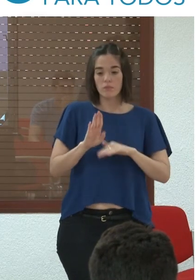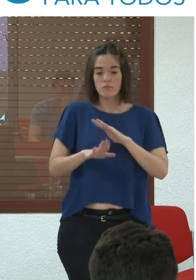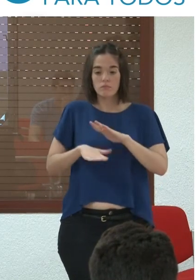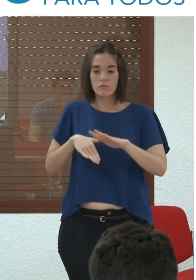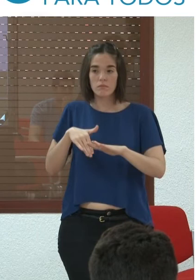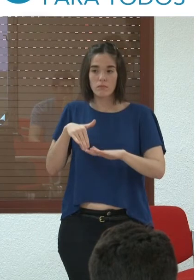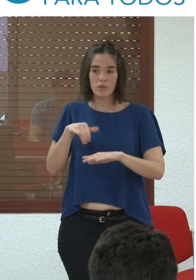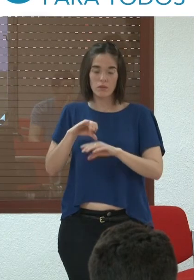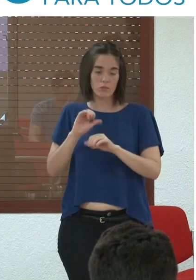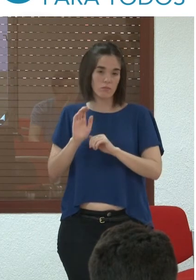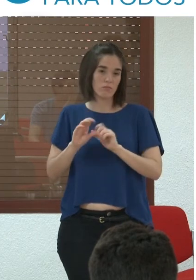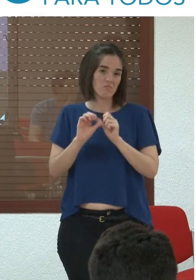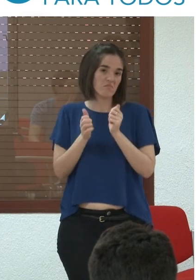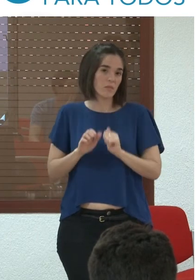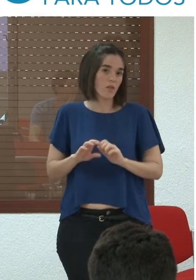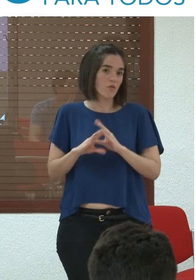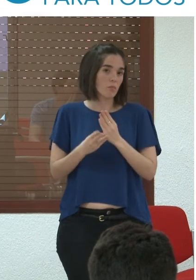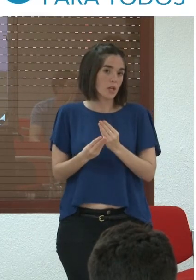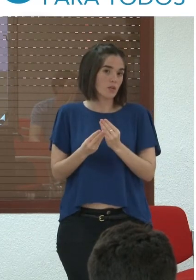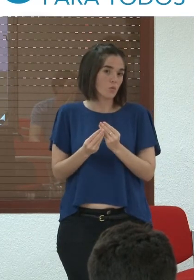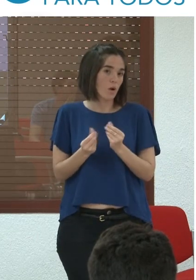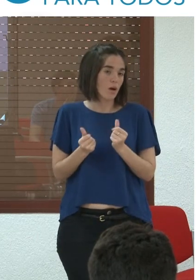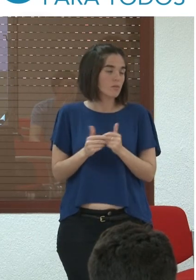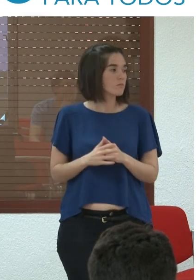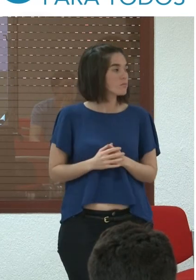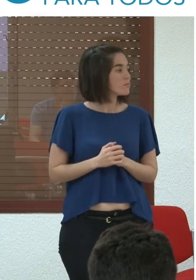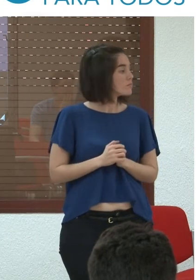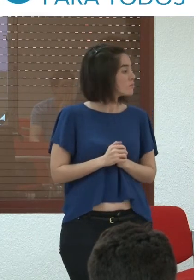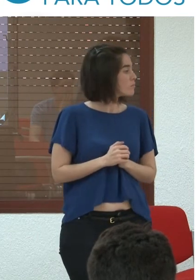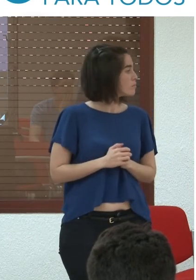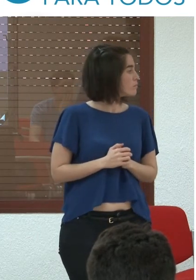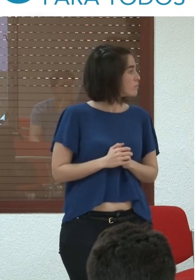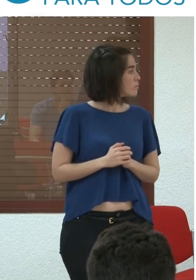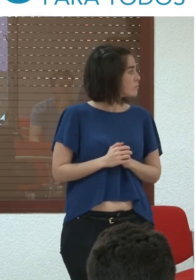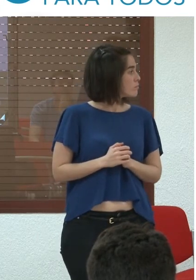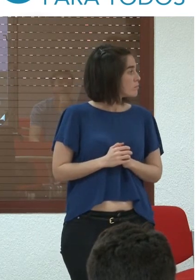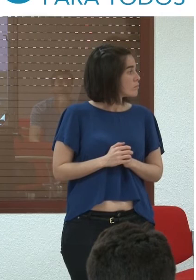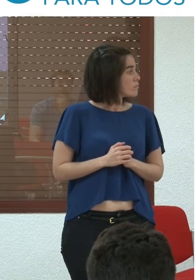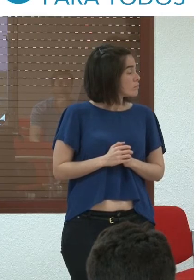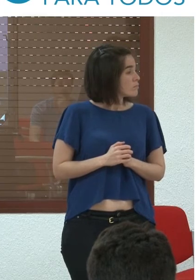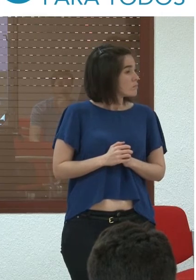We give it a lot of speed and we move at a very slow pace.